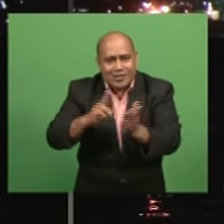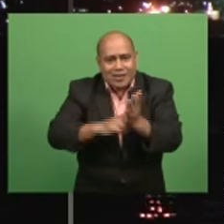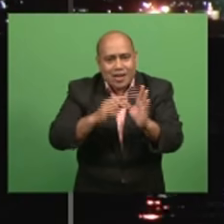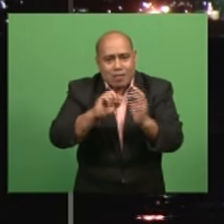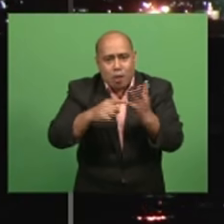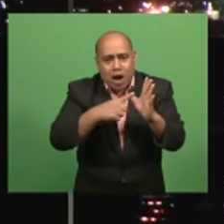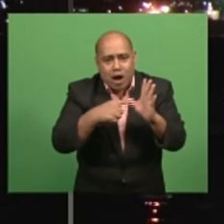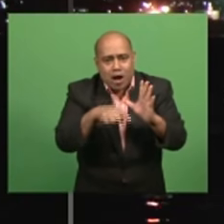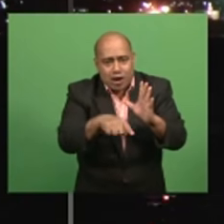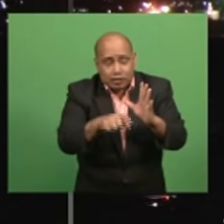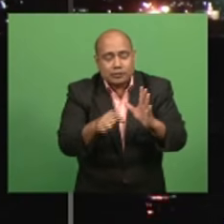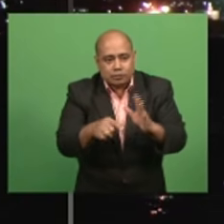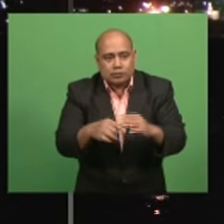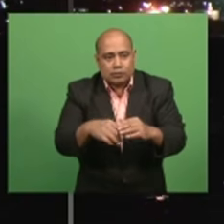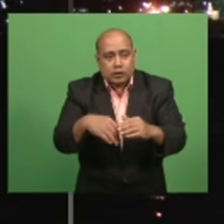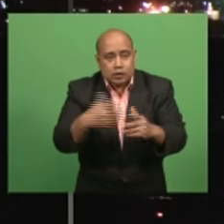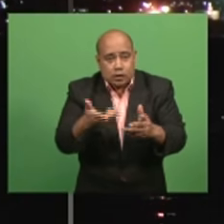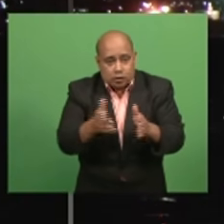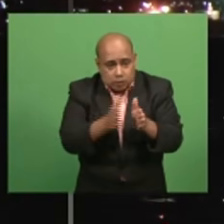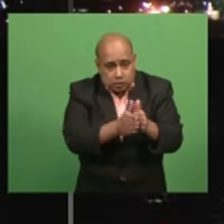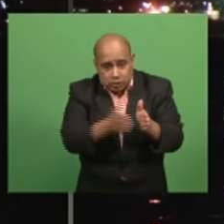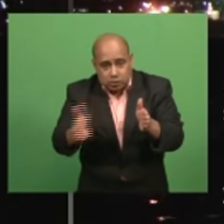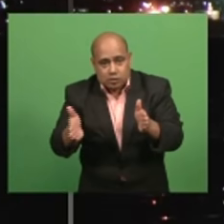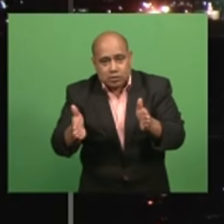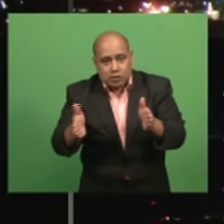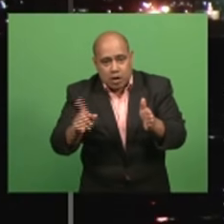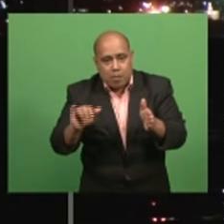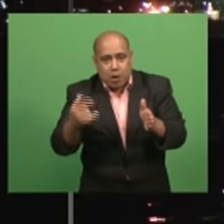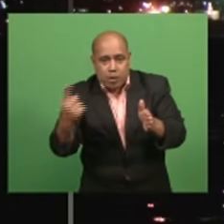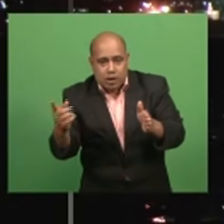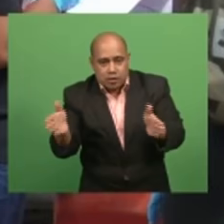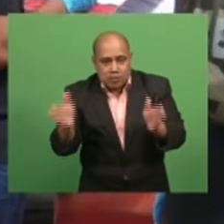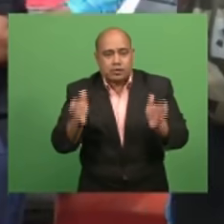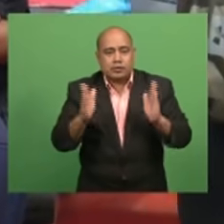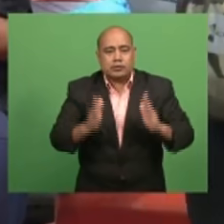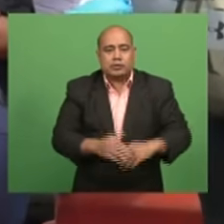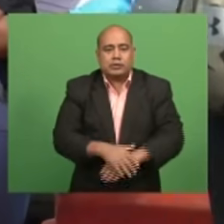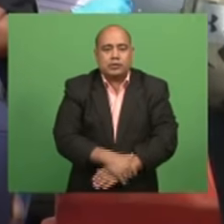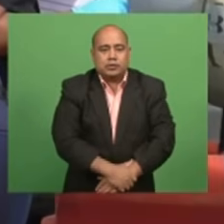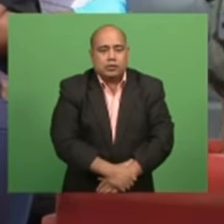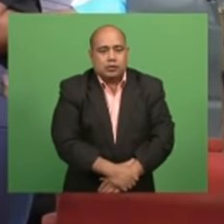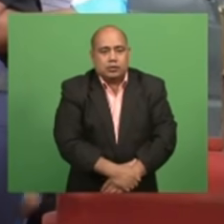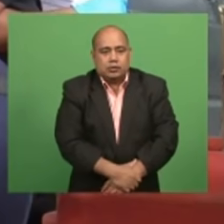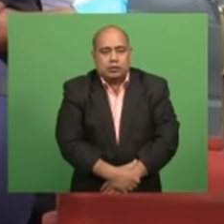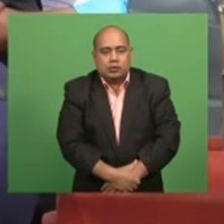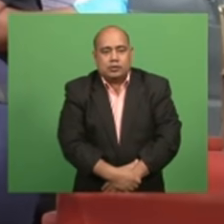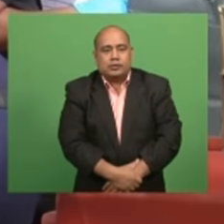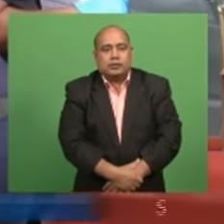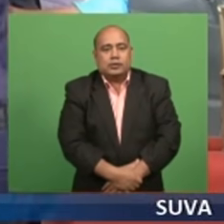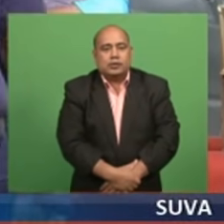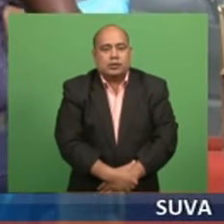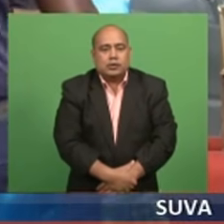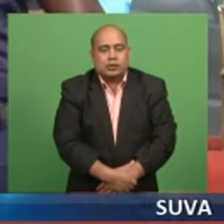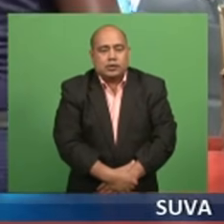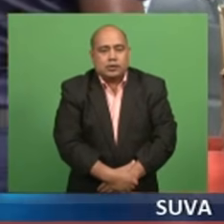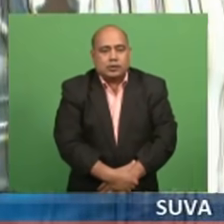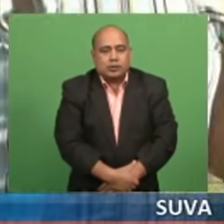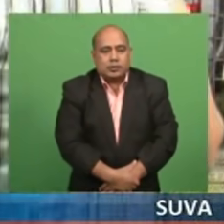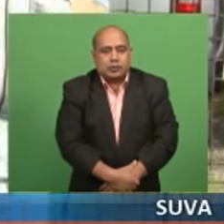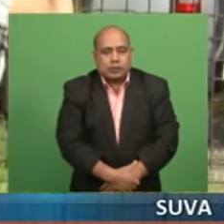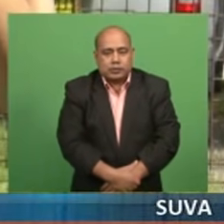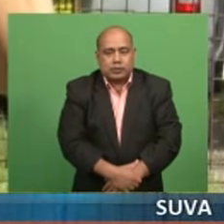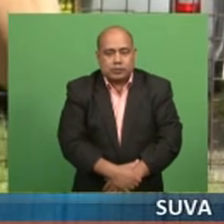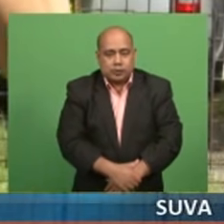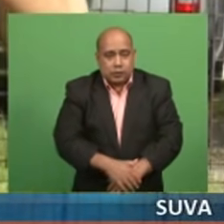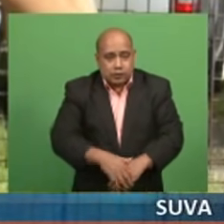end on May 1st. Vinina Rakautonga with the details. A welcome sight for these residents